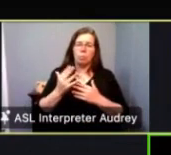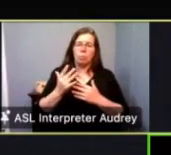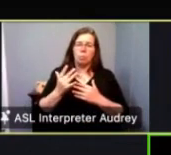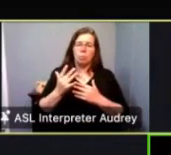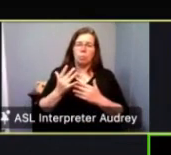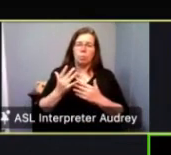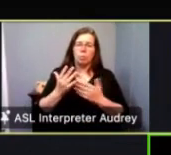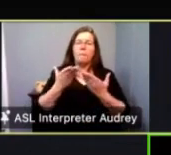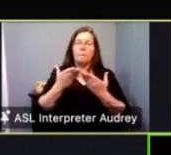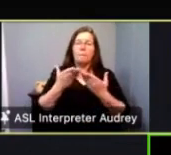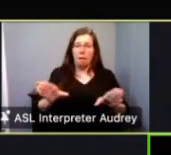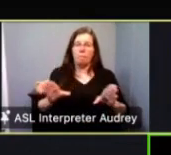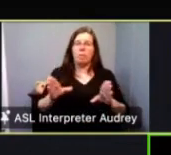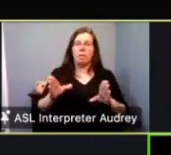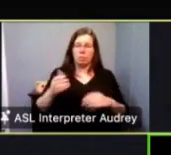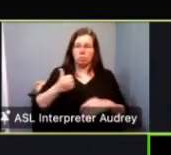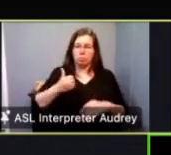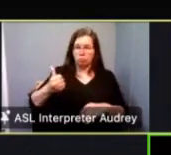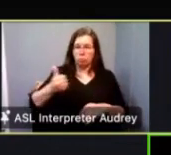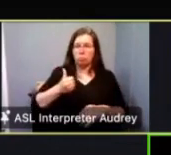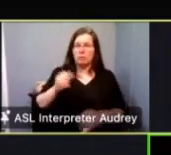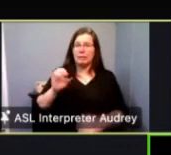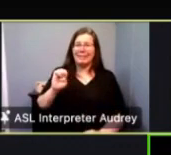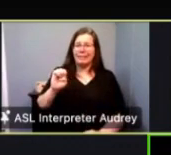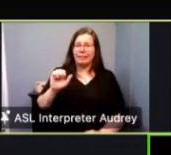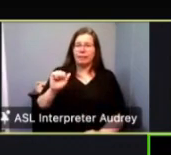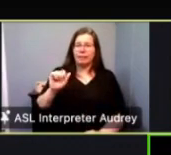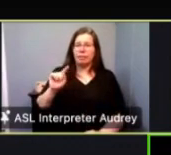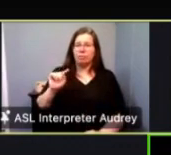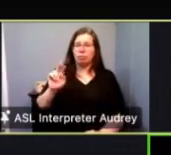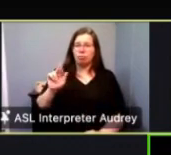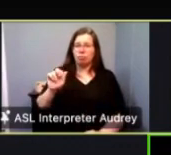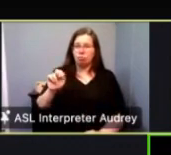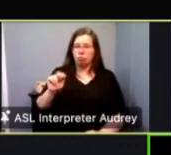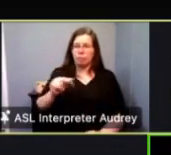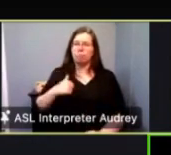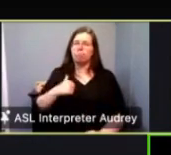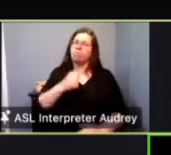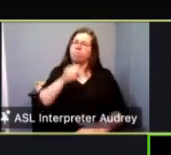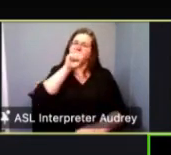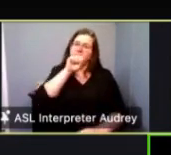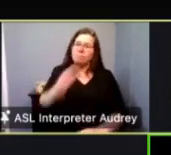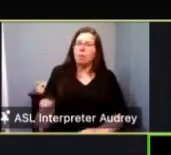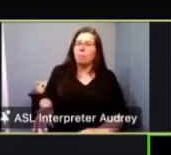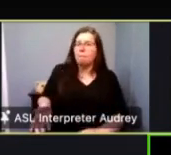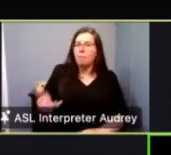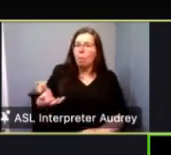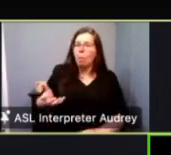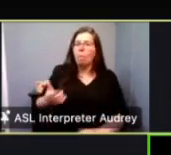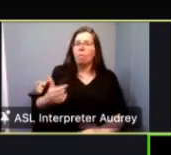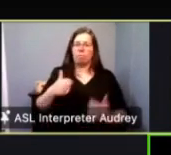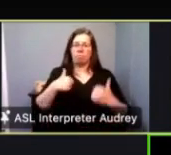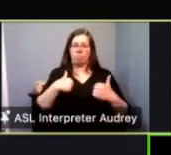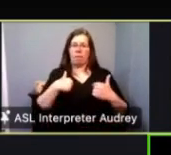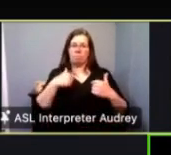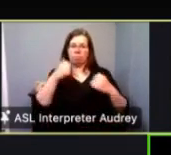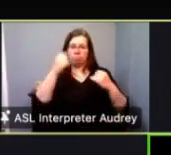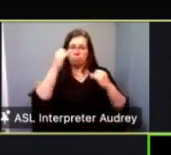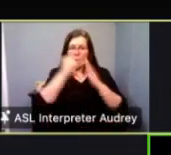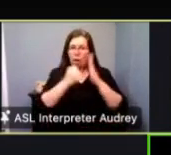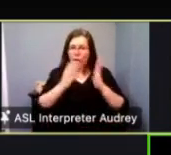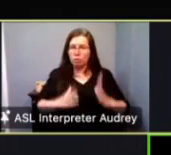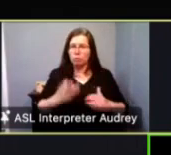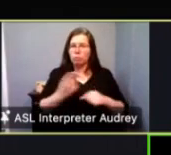public transportation like E-Tran. I love to bowl. I like to make digital art,